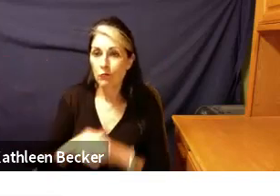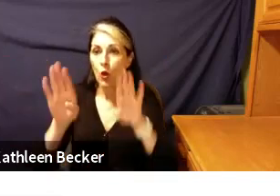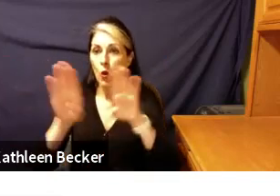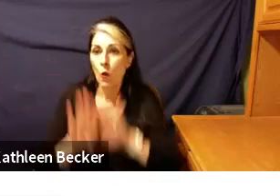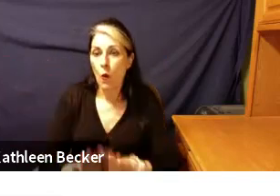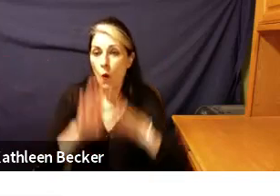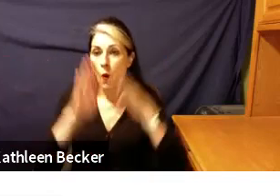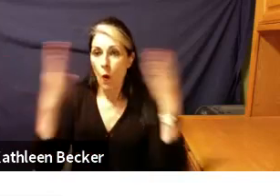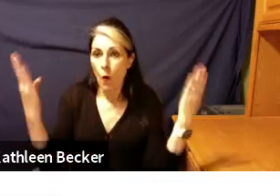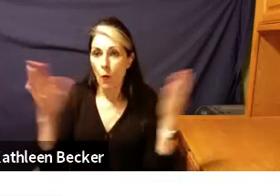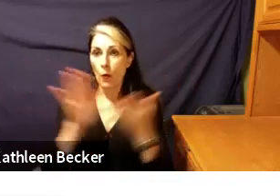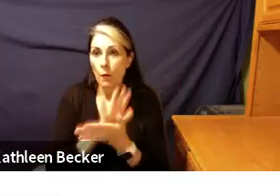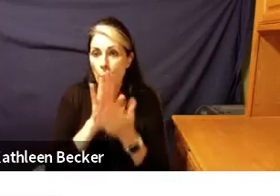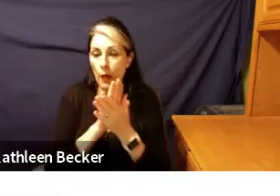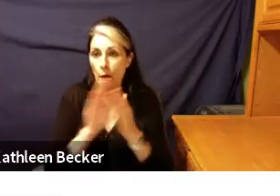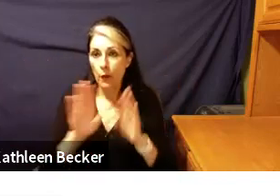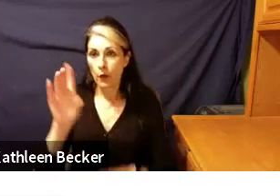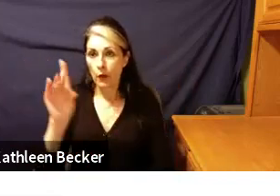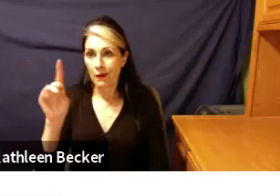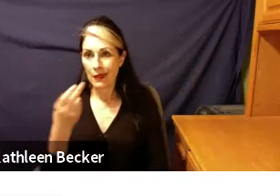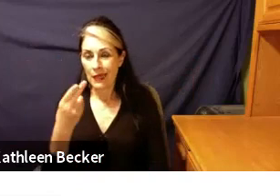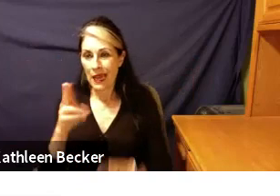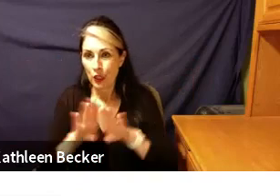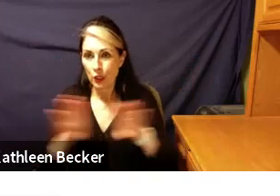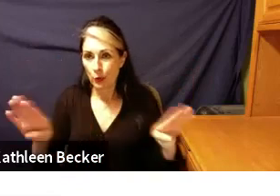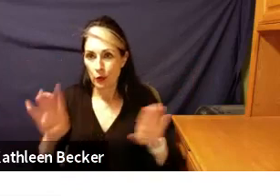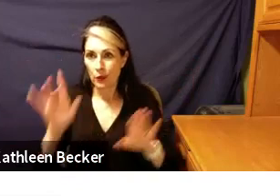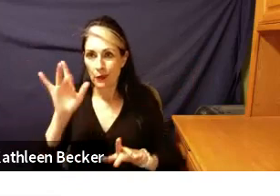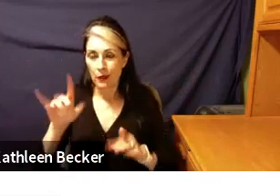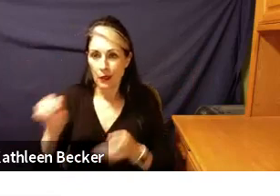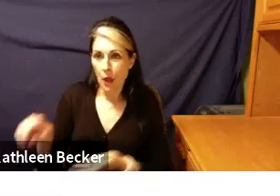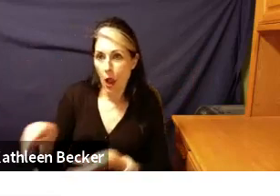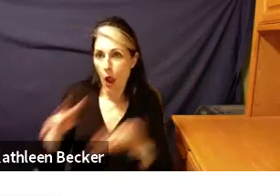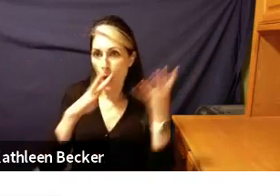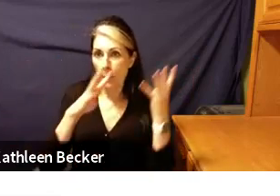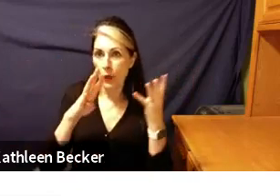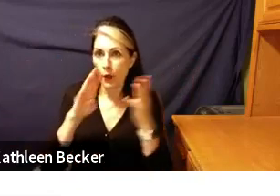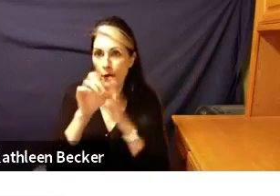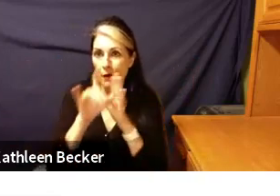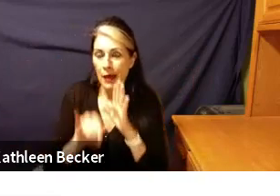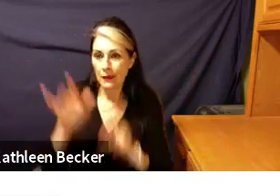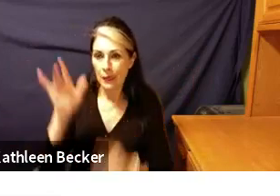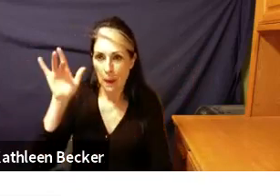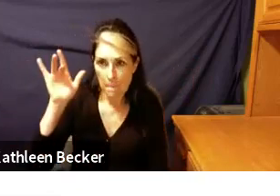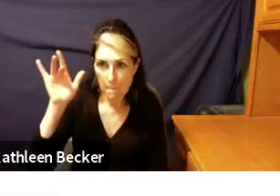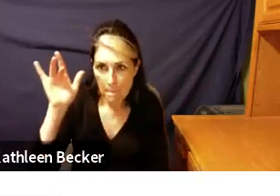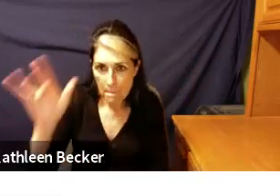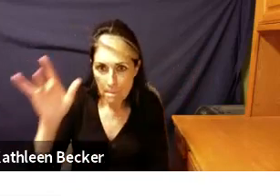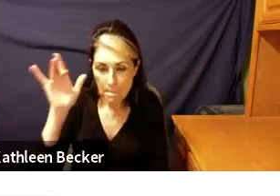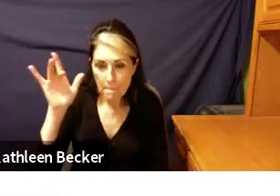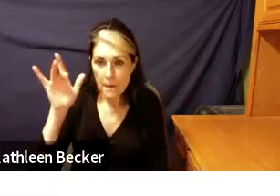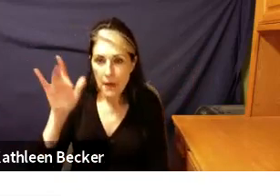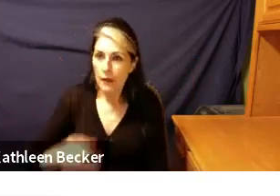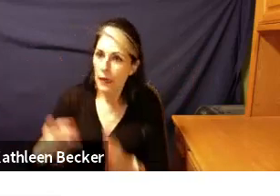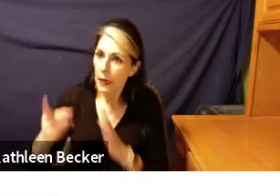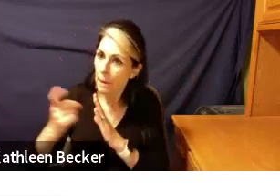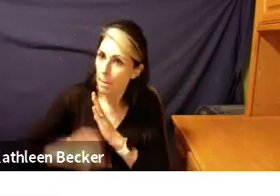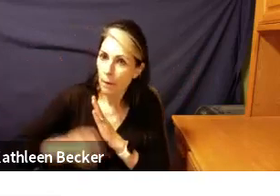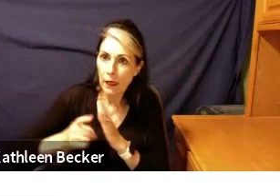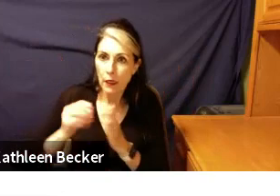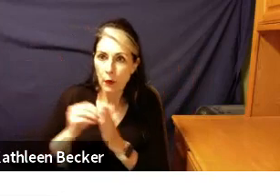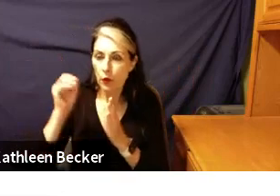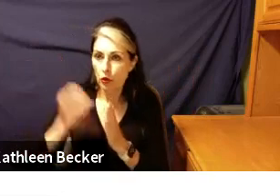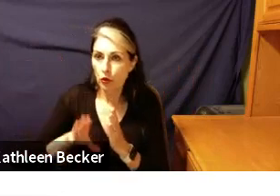paper dashboard and click the Upload Essay button. So this button is available immediately when the